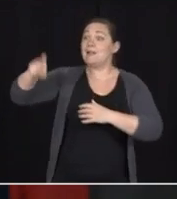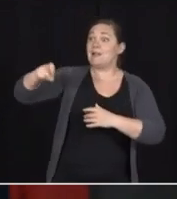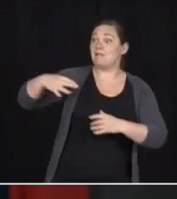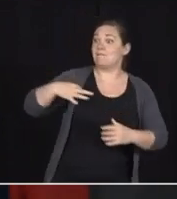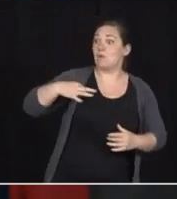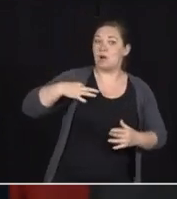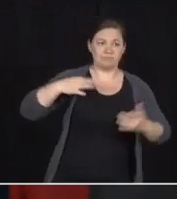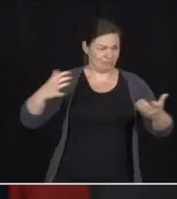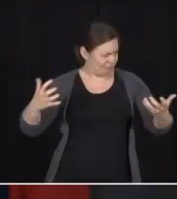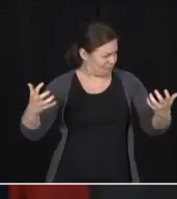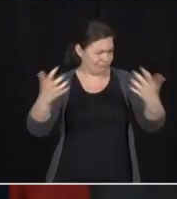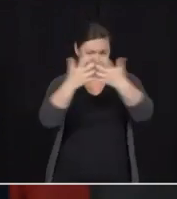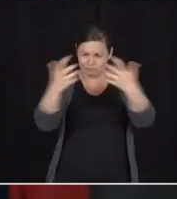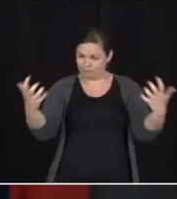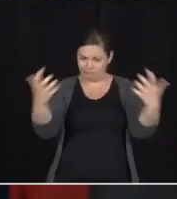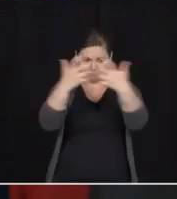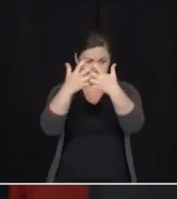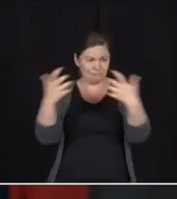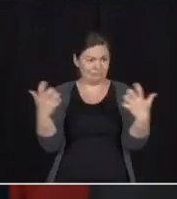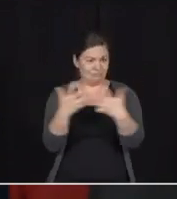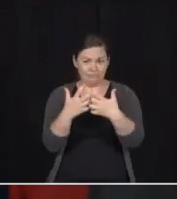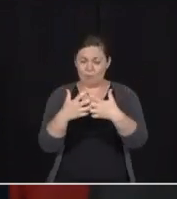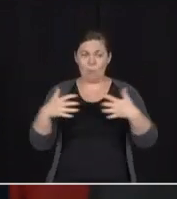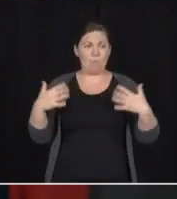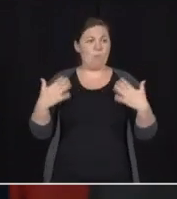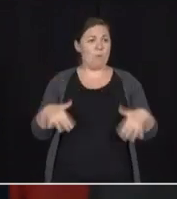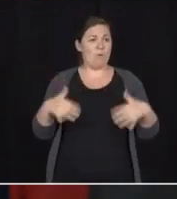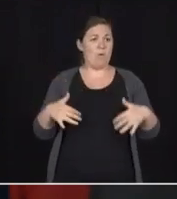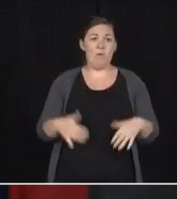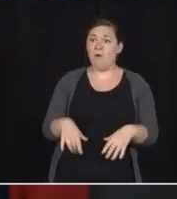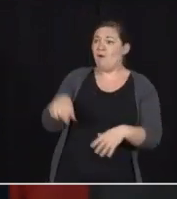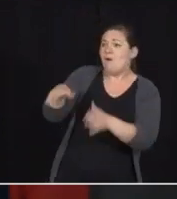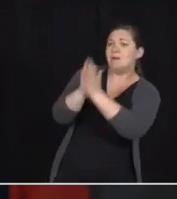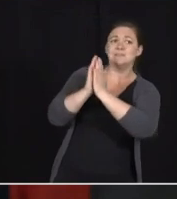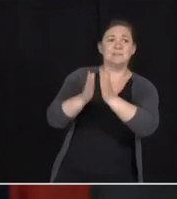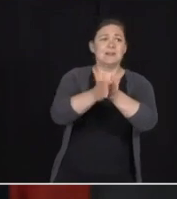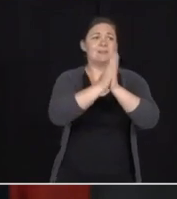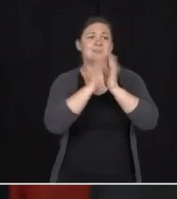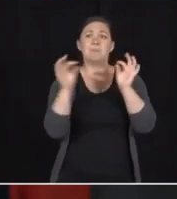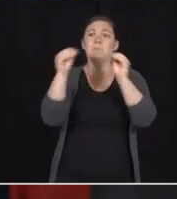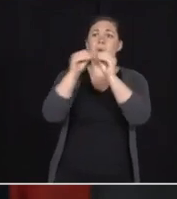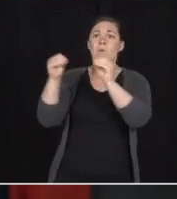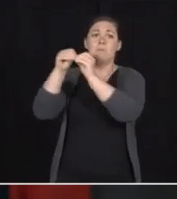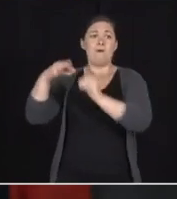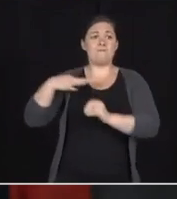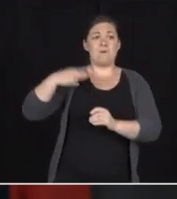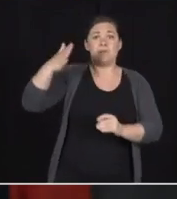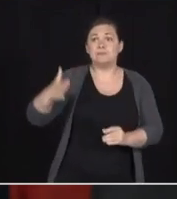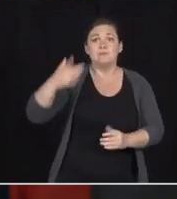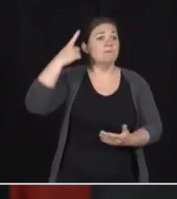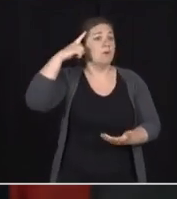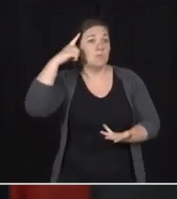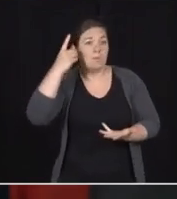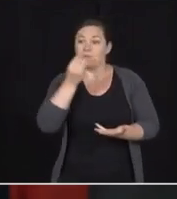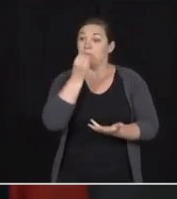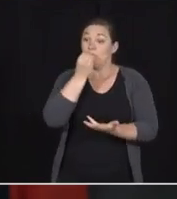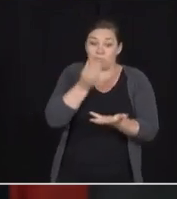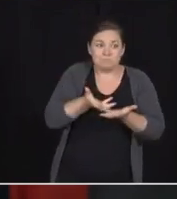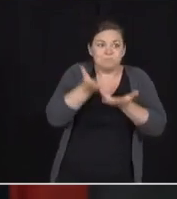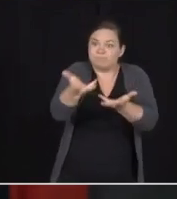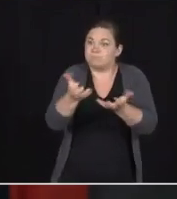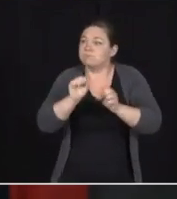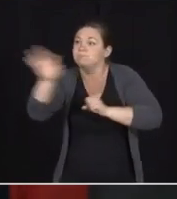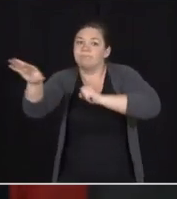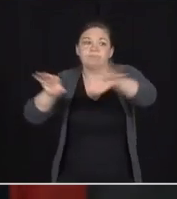We issued a call for reinforcements to help us deliver the extra meals and supplies and support those most in